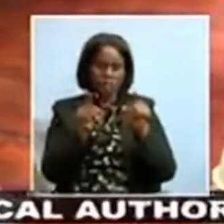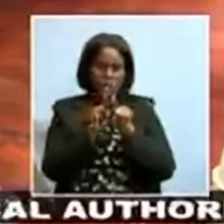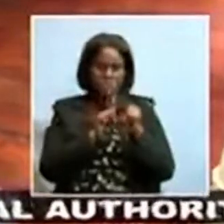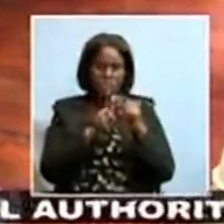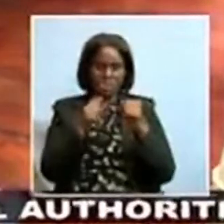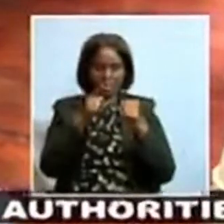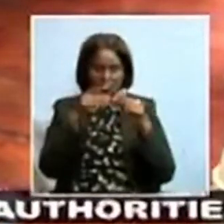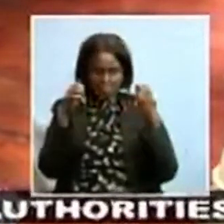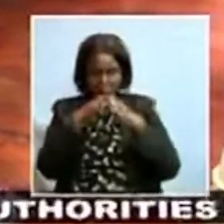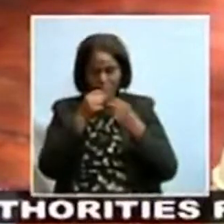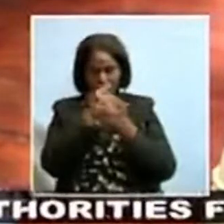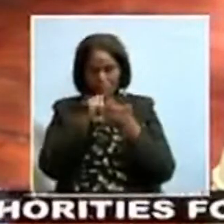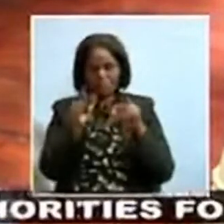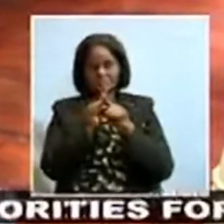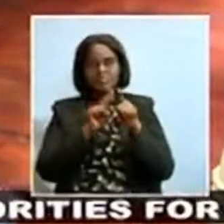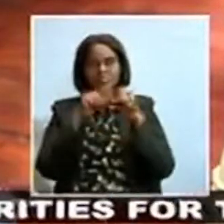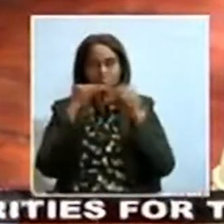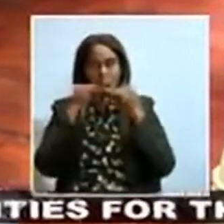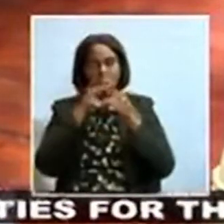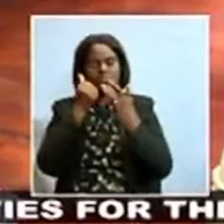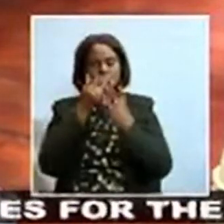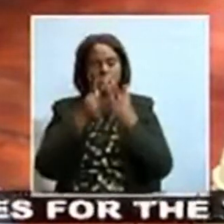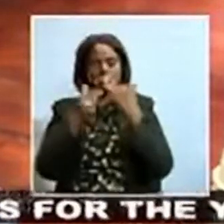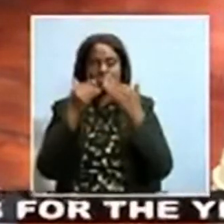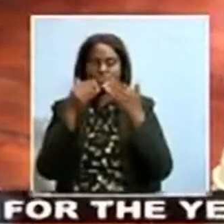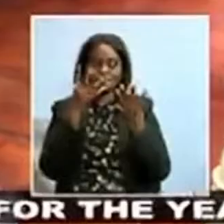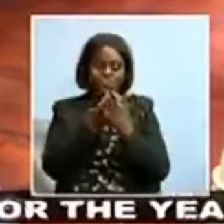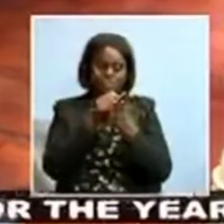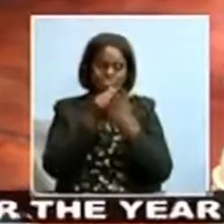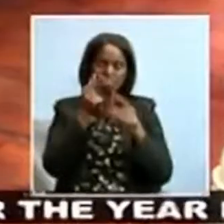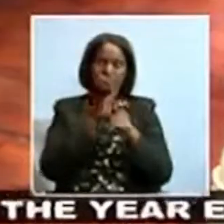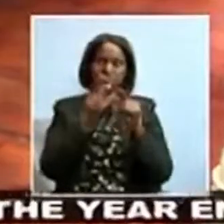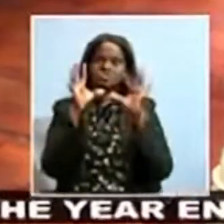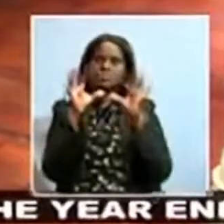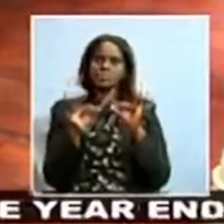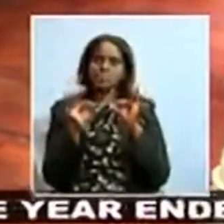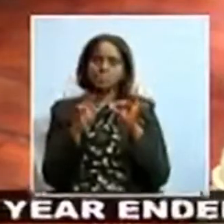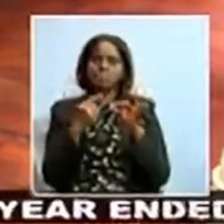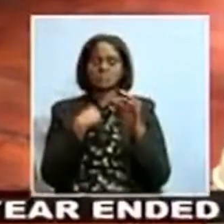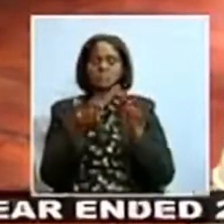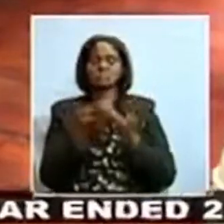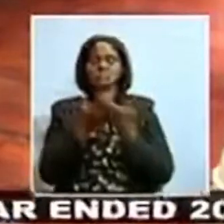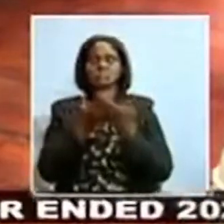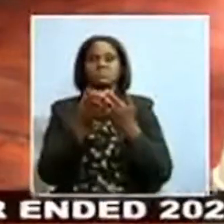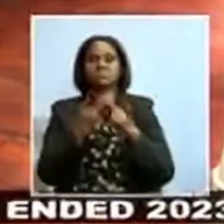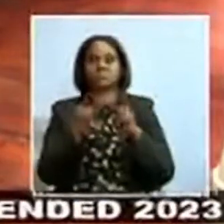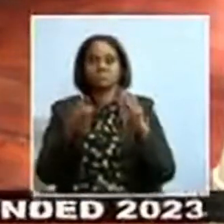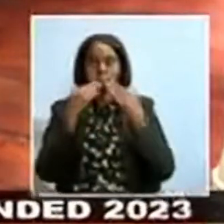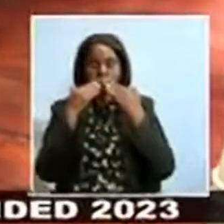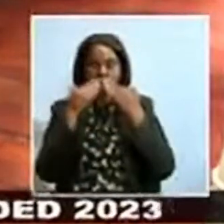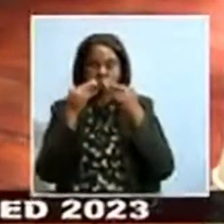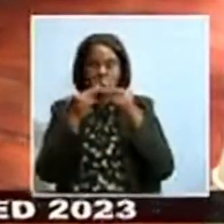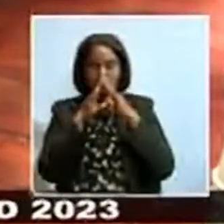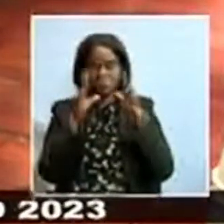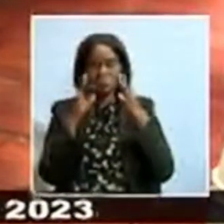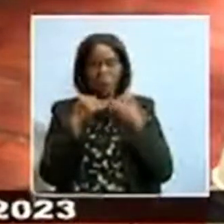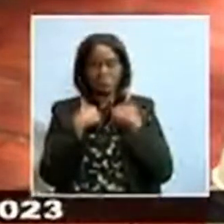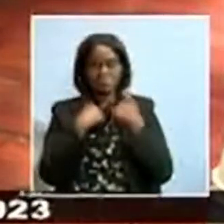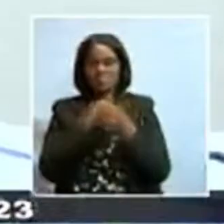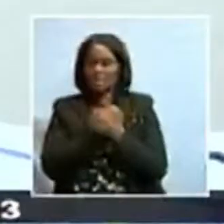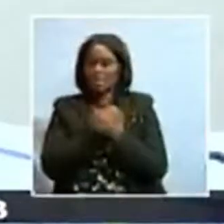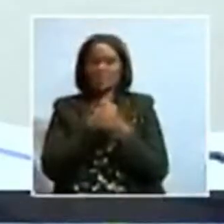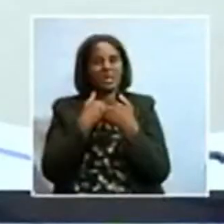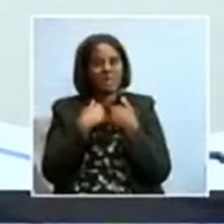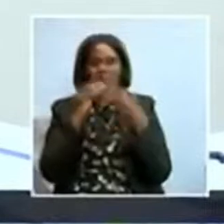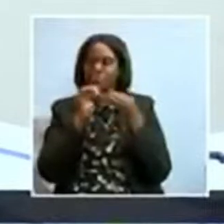is the bank statement confirming now the outflow of funds from the account. I submit, Chair. Thank you so much. Would have loved to spend more